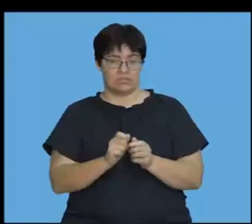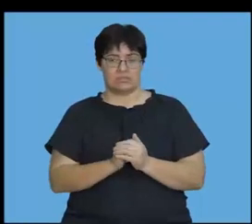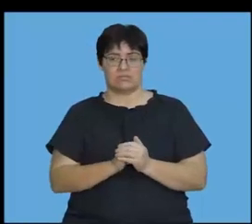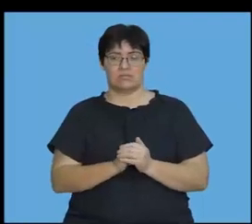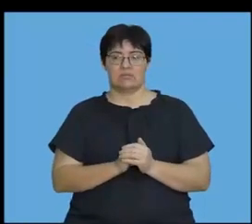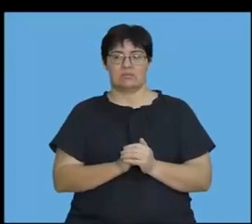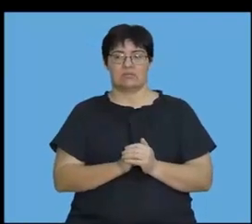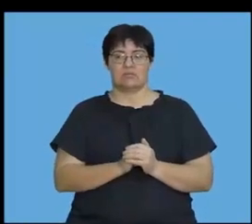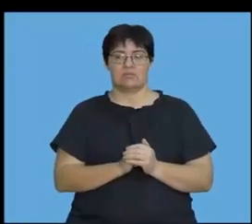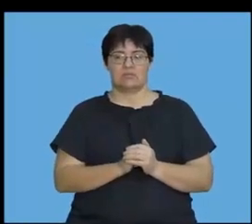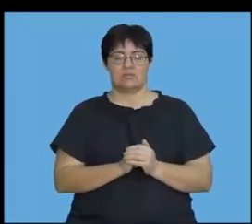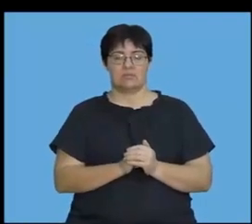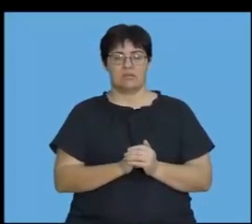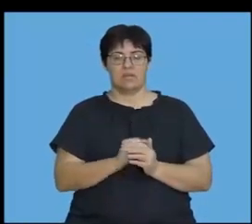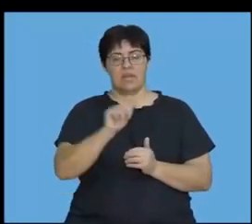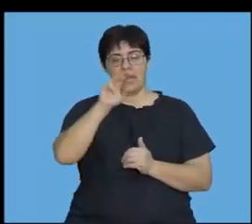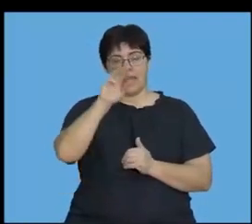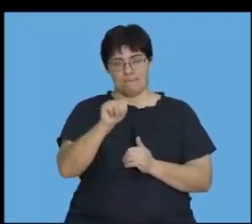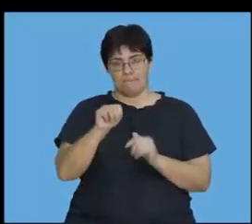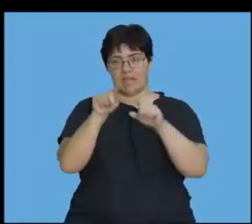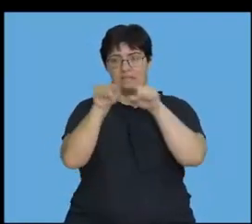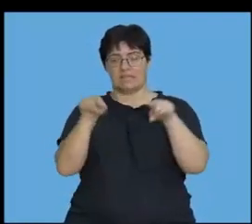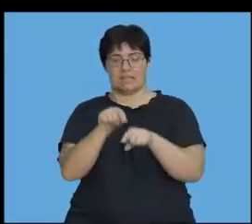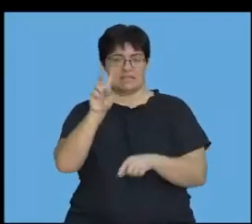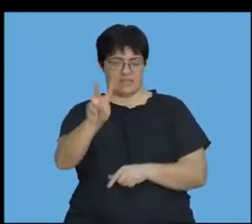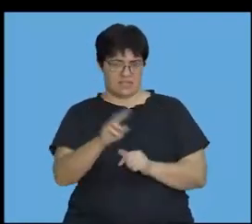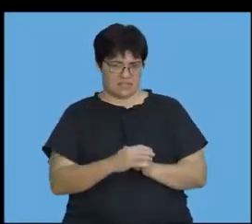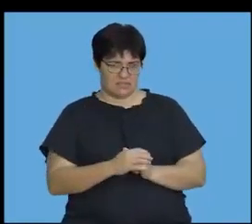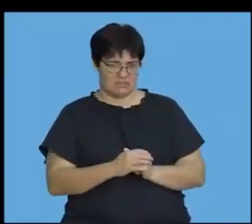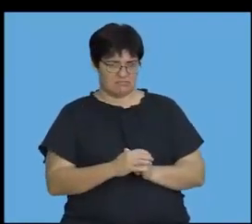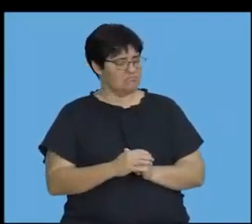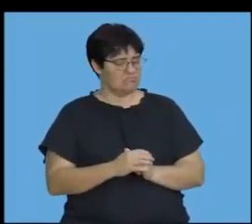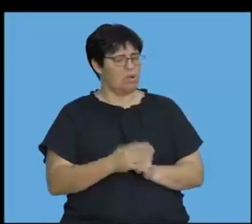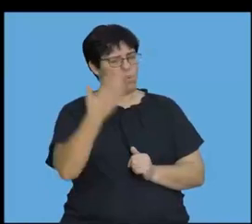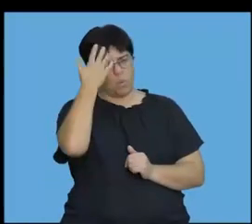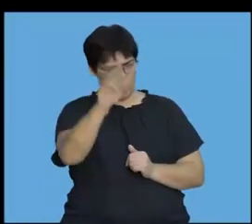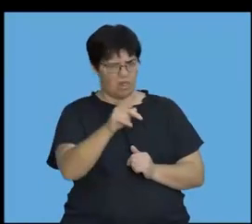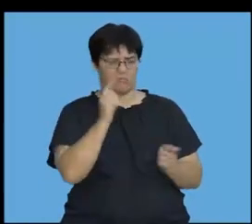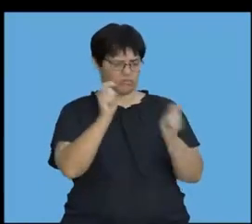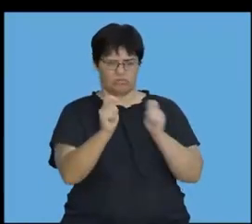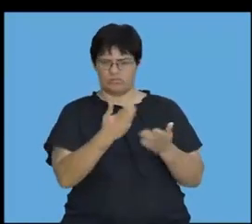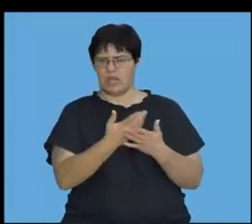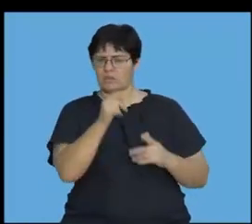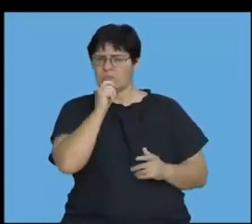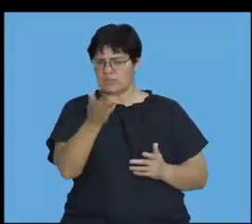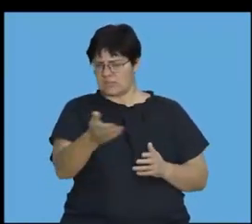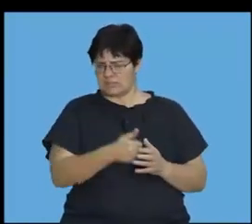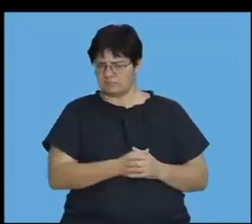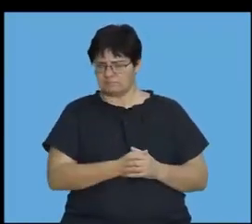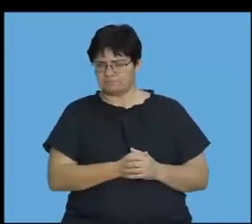time I'm going to start by saying that it's m delta v. It's one of the equations. We know we can use it as it